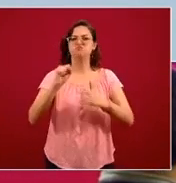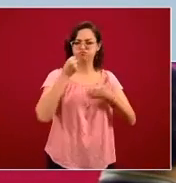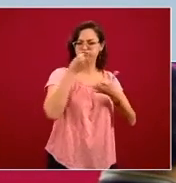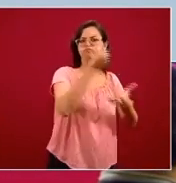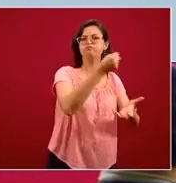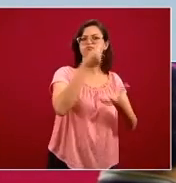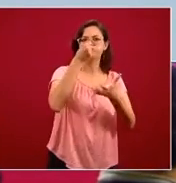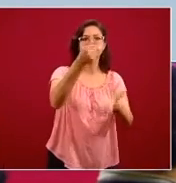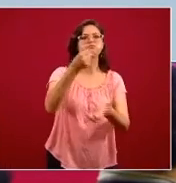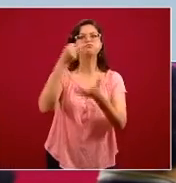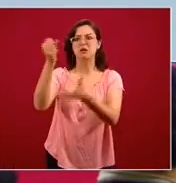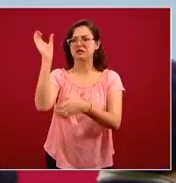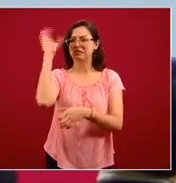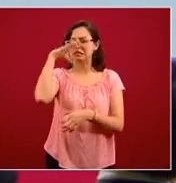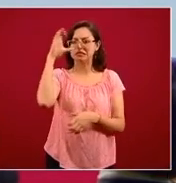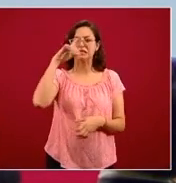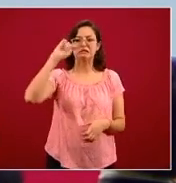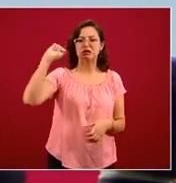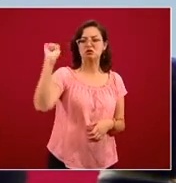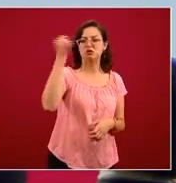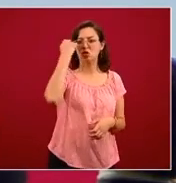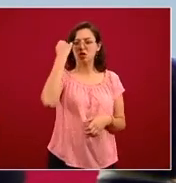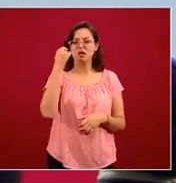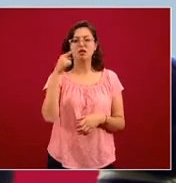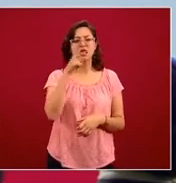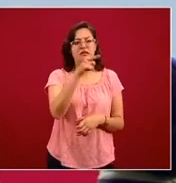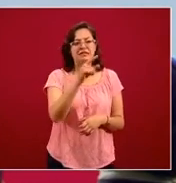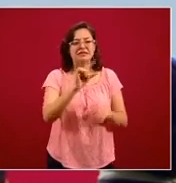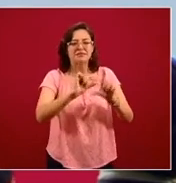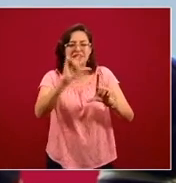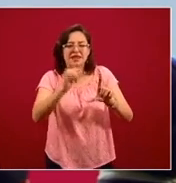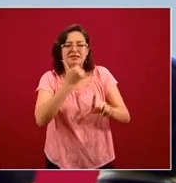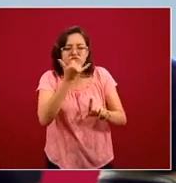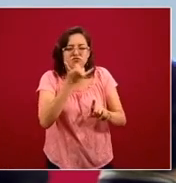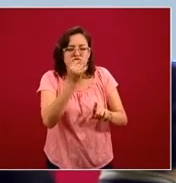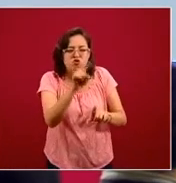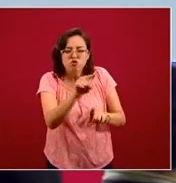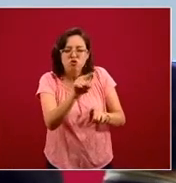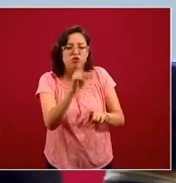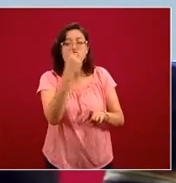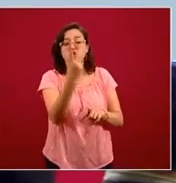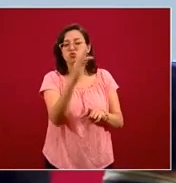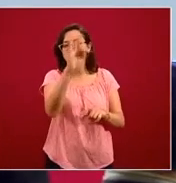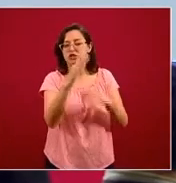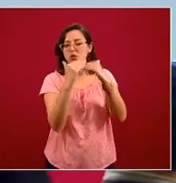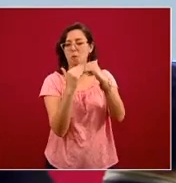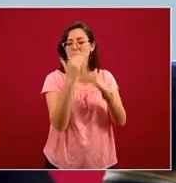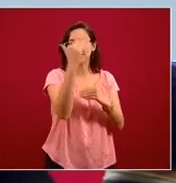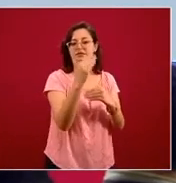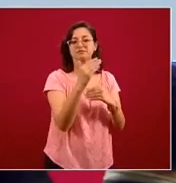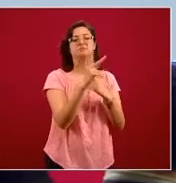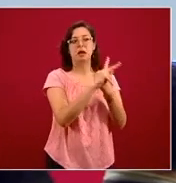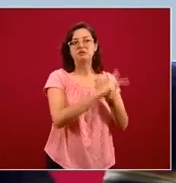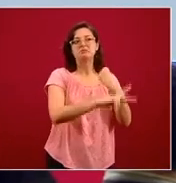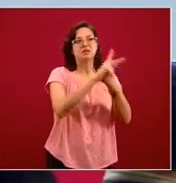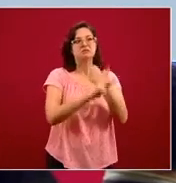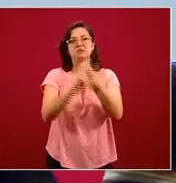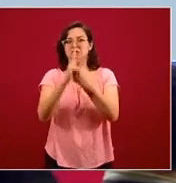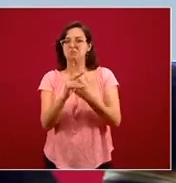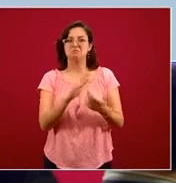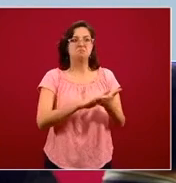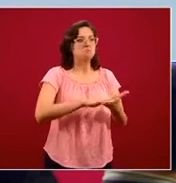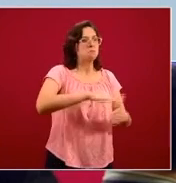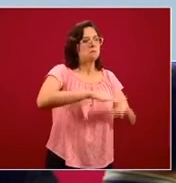high percentage of funds that are uh, earmarked for science and technology. And then